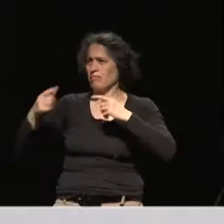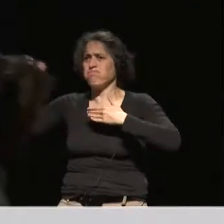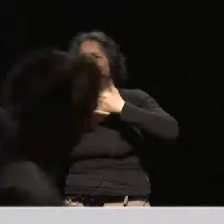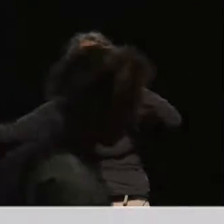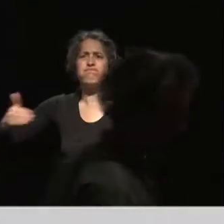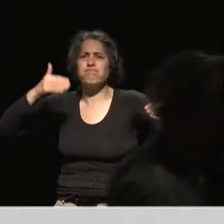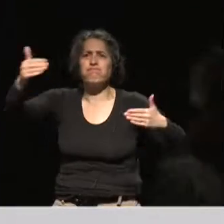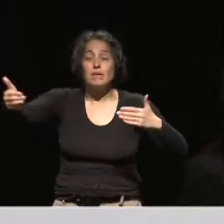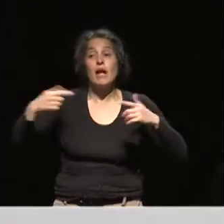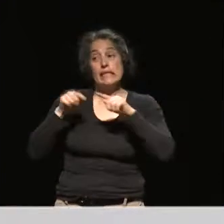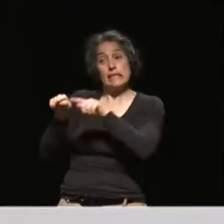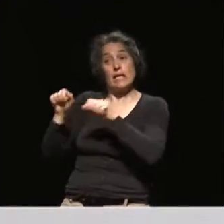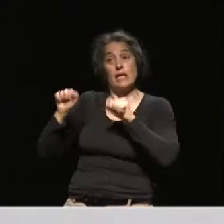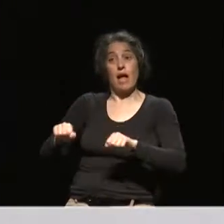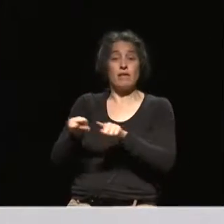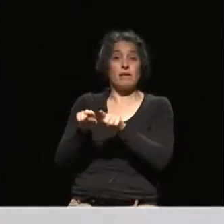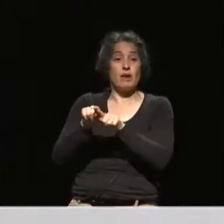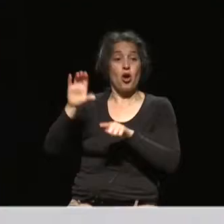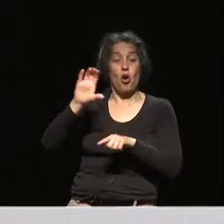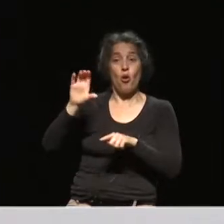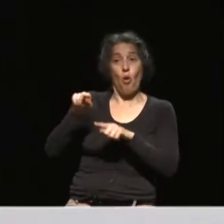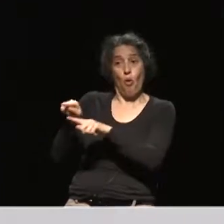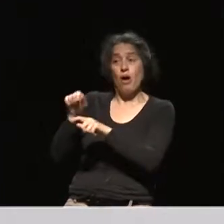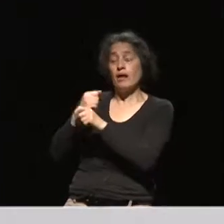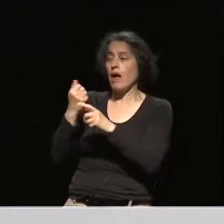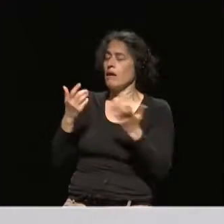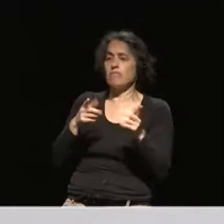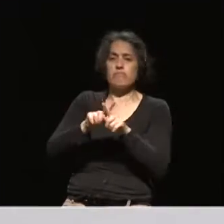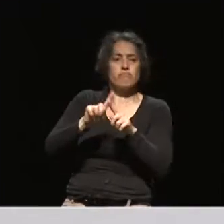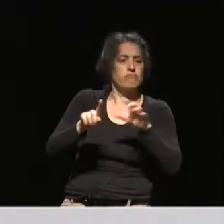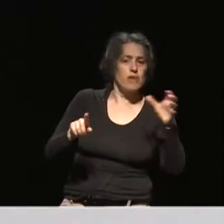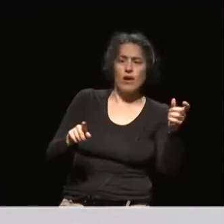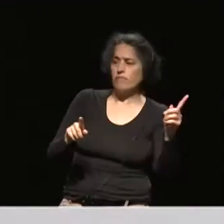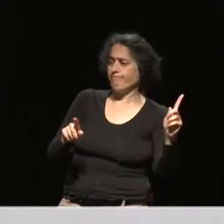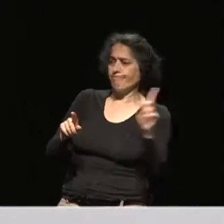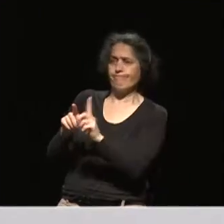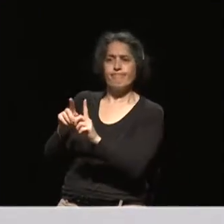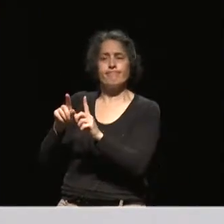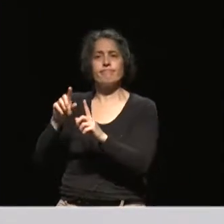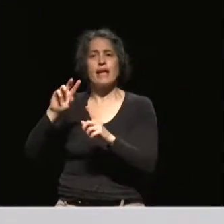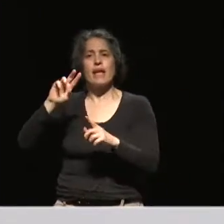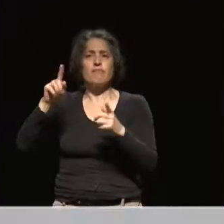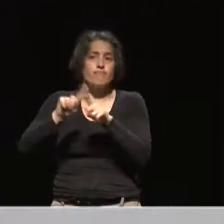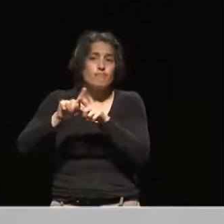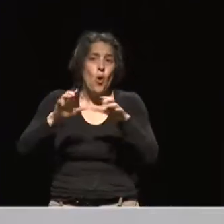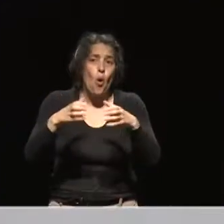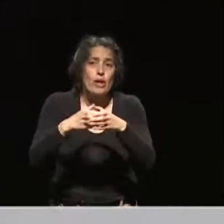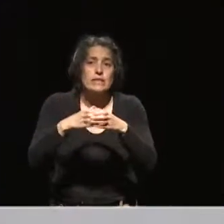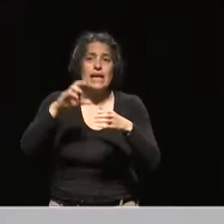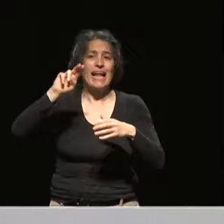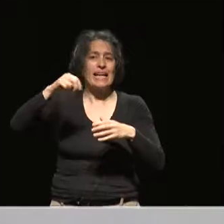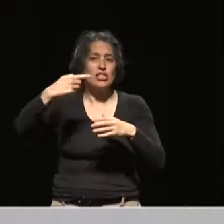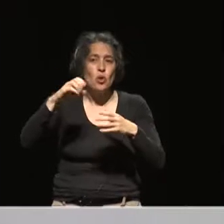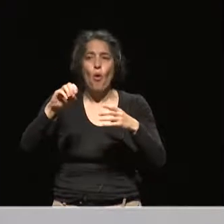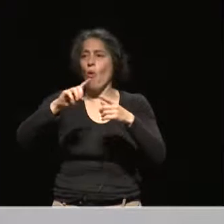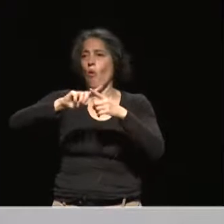other institutions. When we draw up a development program in the EU with another country, we have to speak or dialogue with the state or